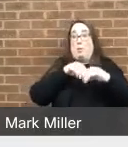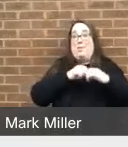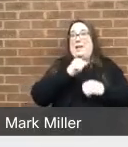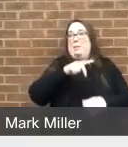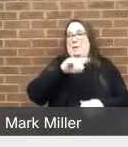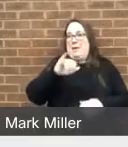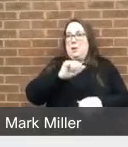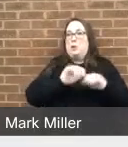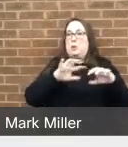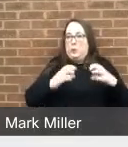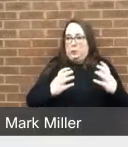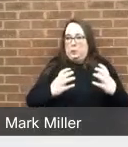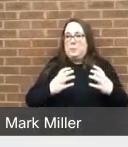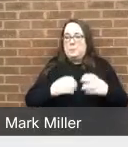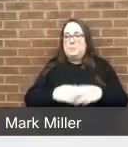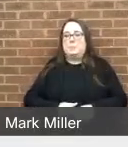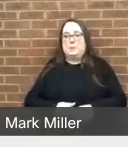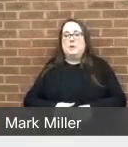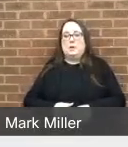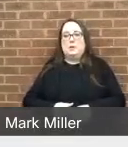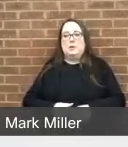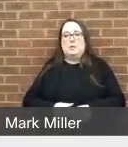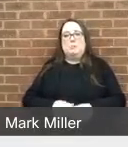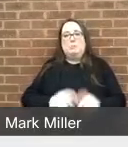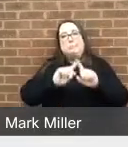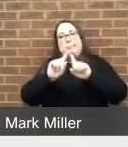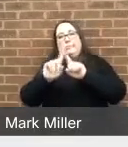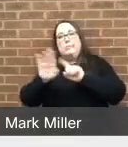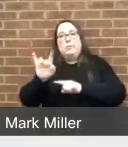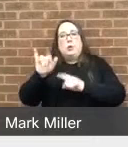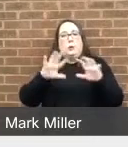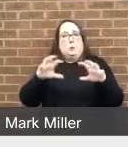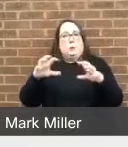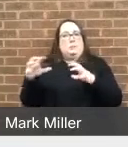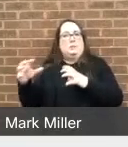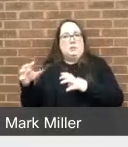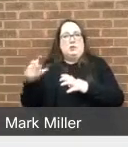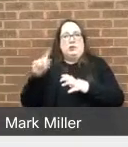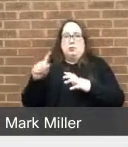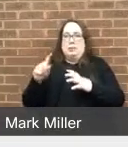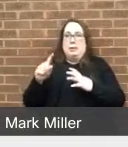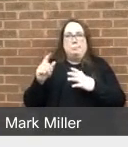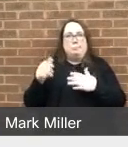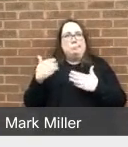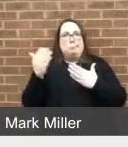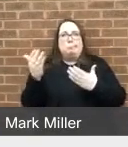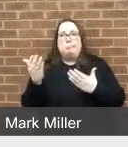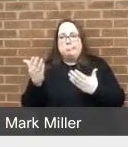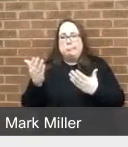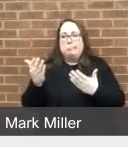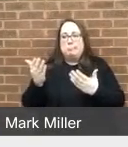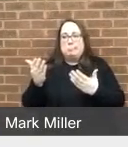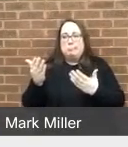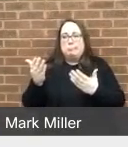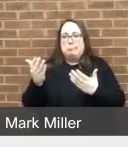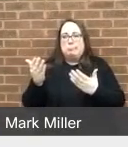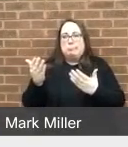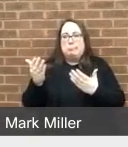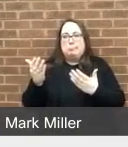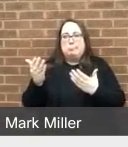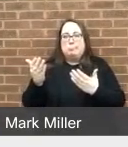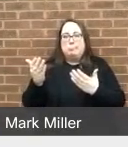still I think minority groups, their voice I think should be heard. But before that, as